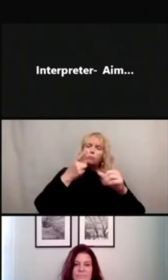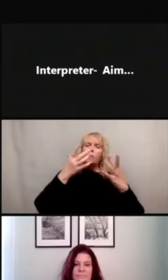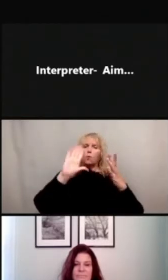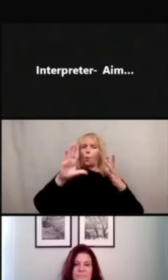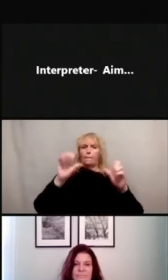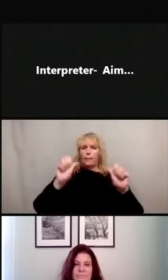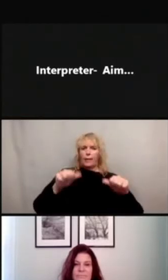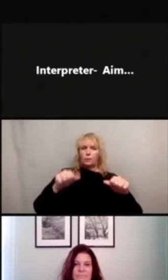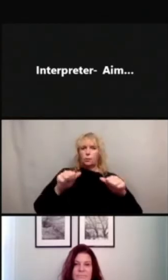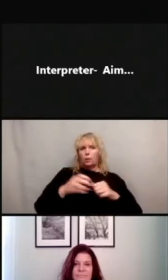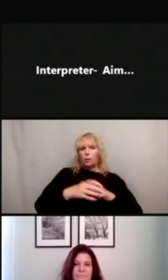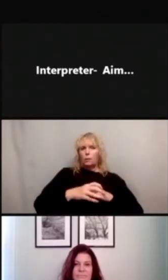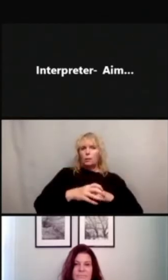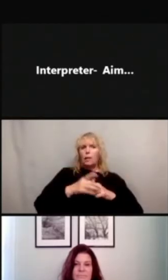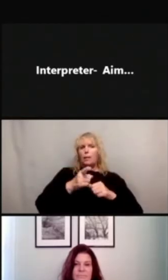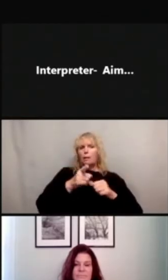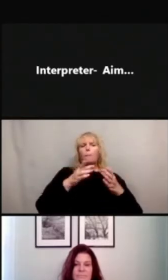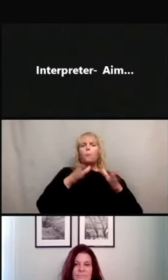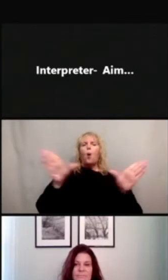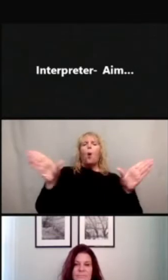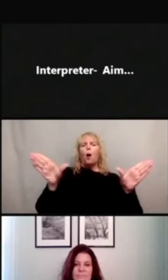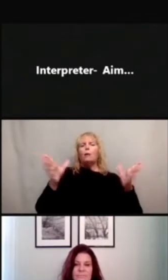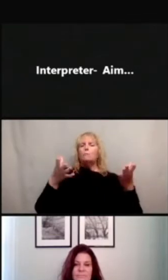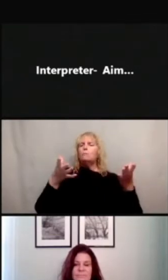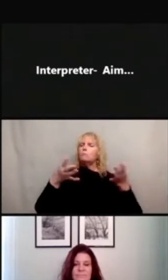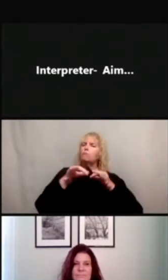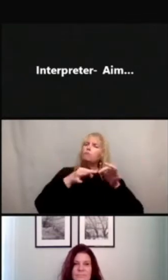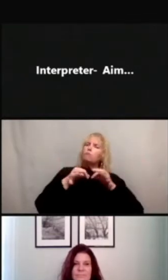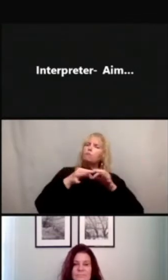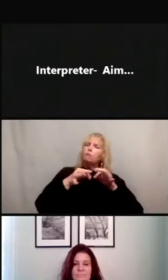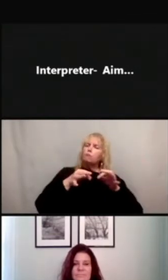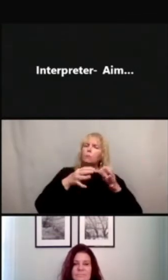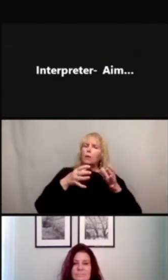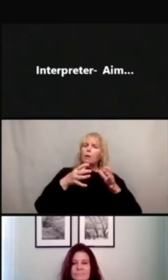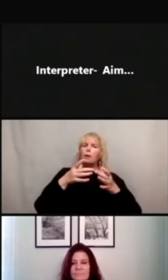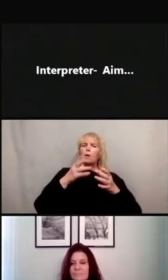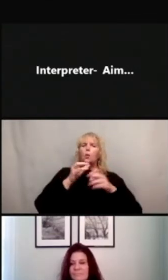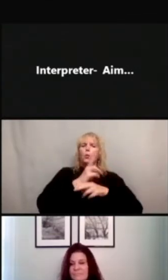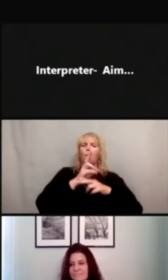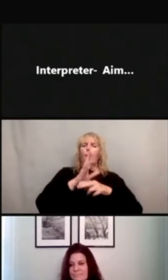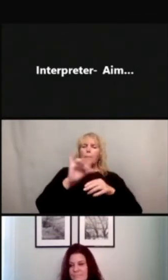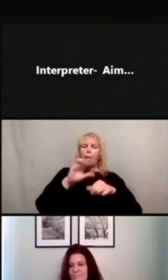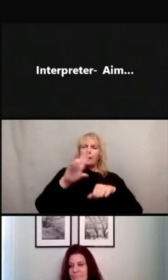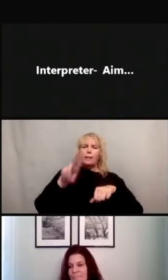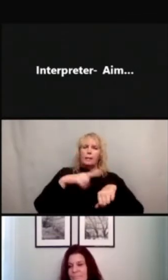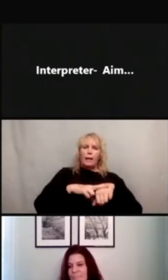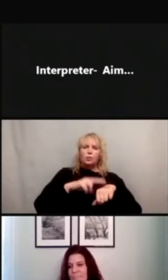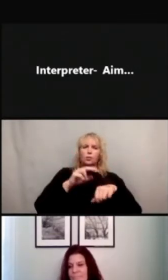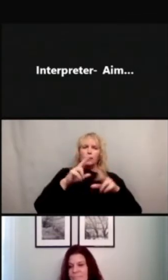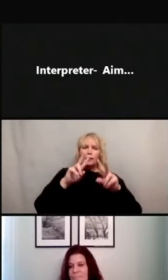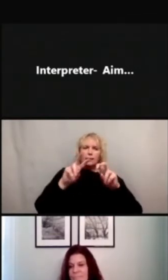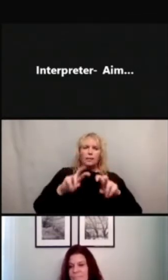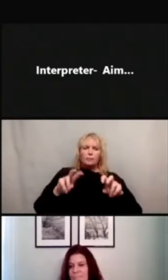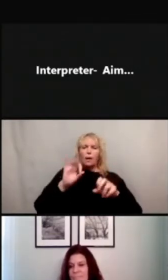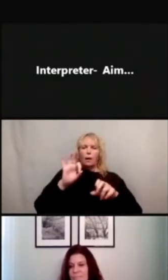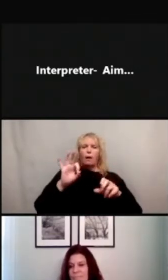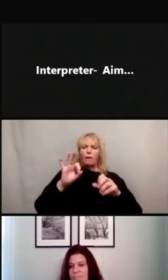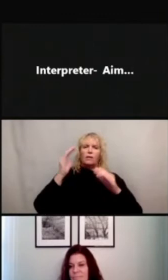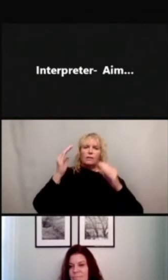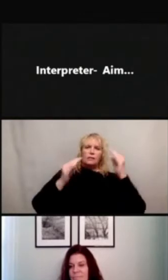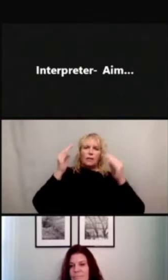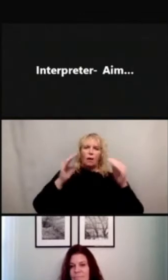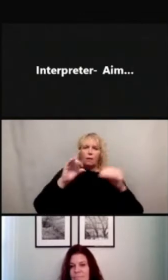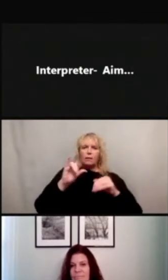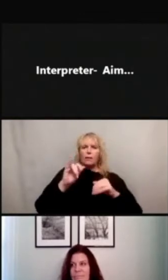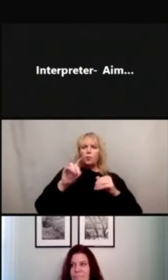broad-based definition used by the National Assessment of Adult Literacy. I think it captures most of what